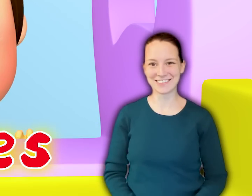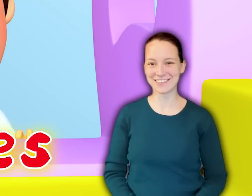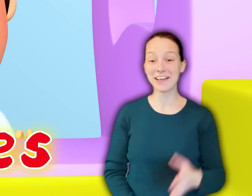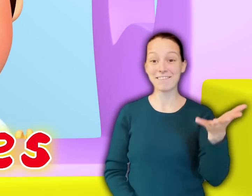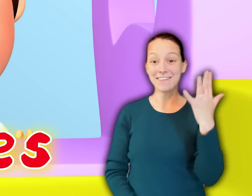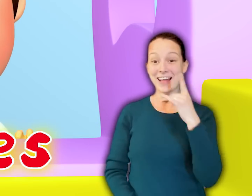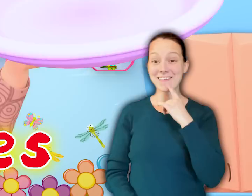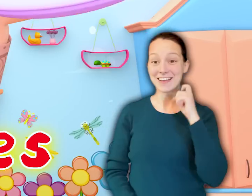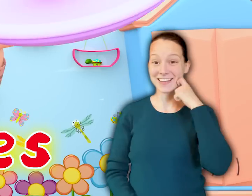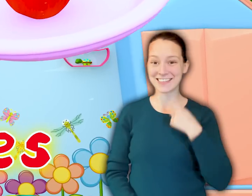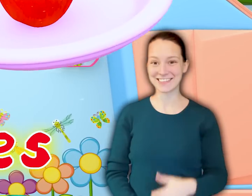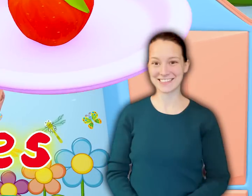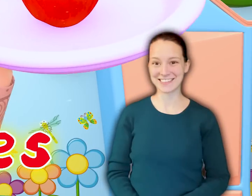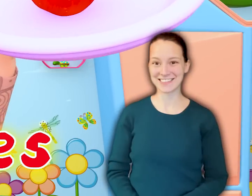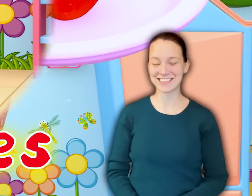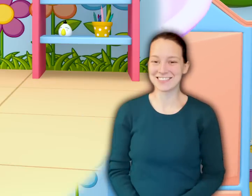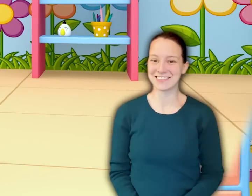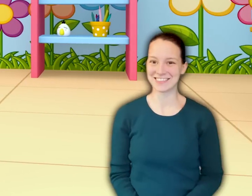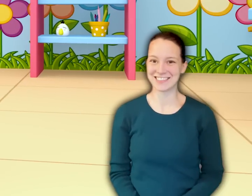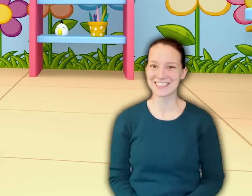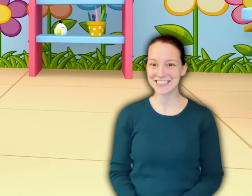now five red